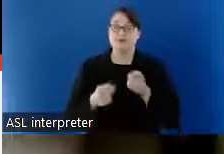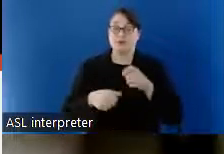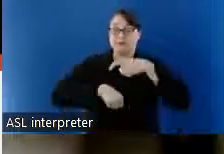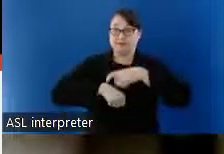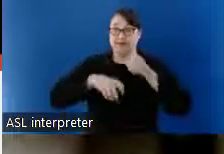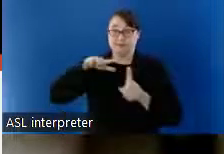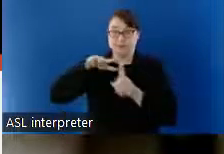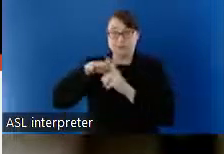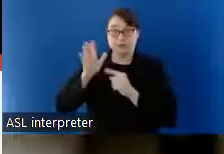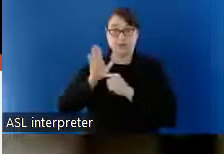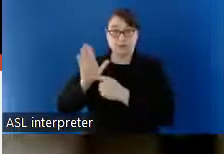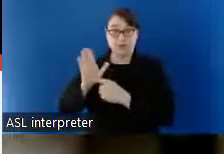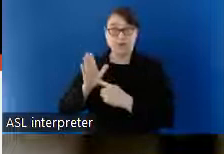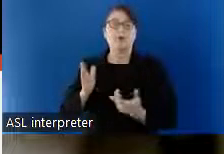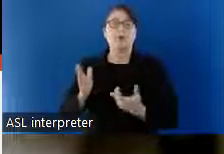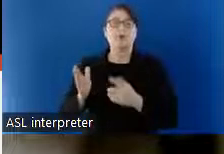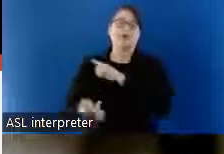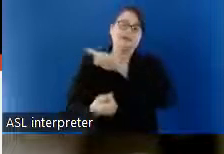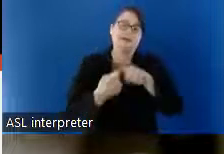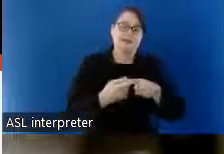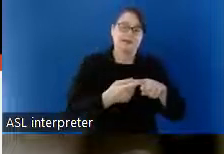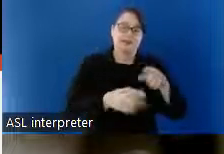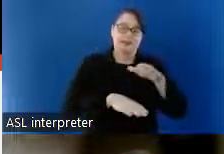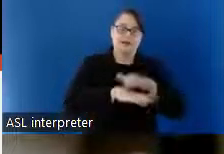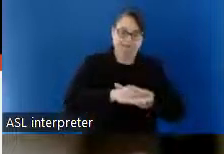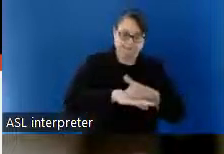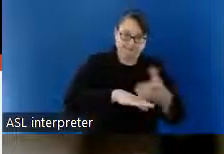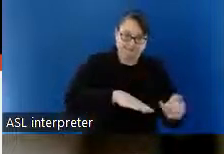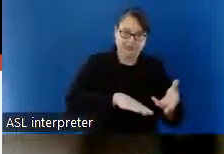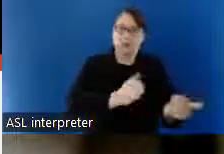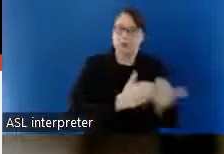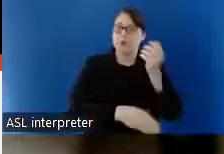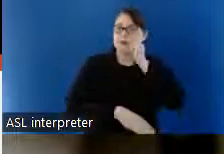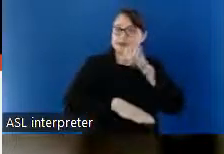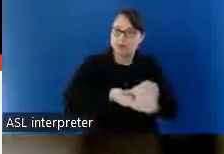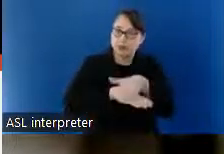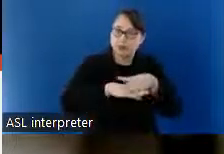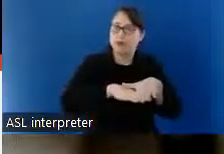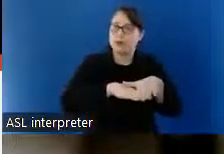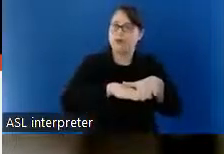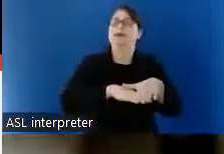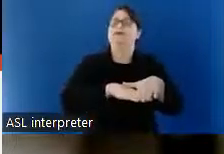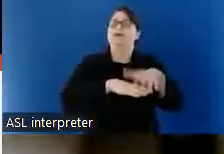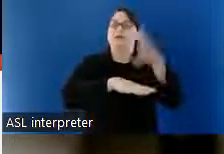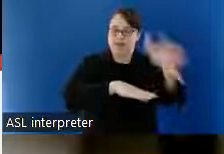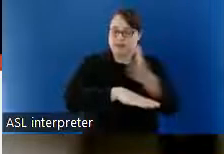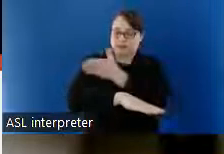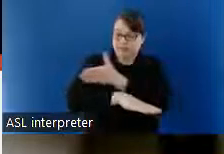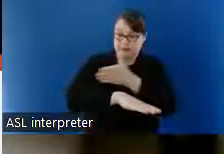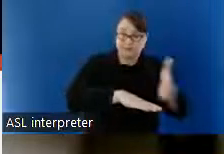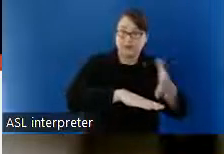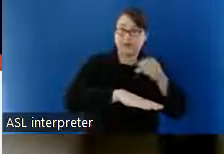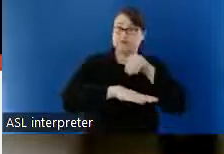until the rash is healed. All scabs have fallen off and a fresh new layer of skin has formed. And again, I'm going to say that again. It can